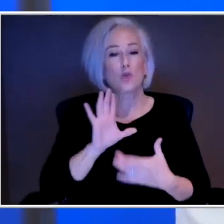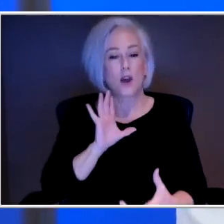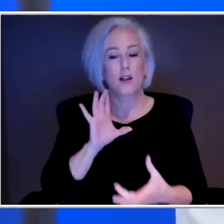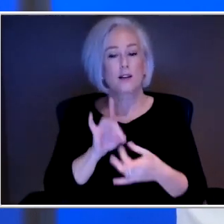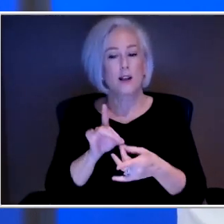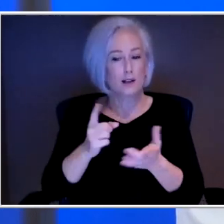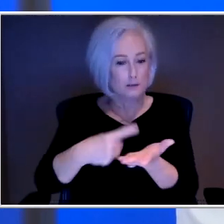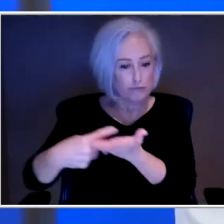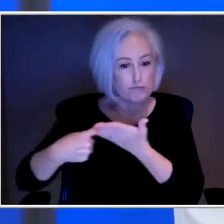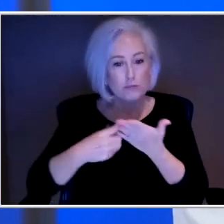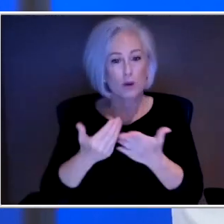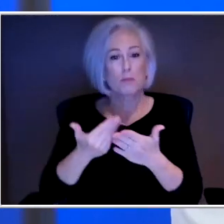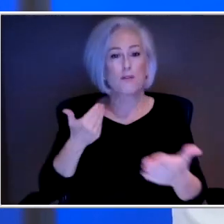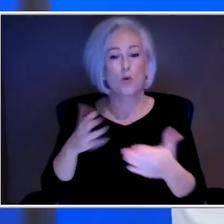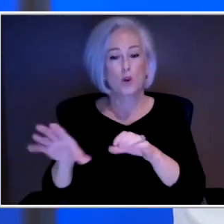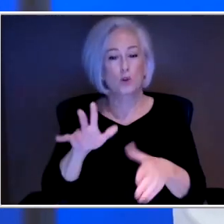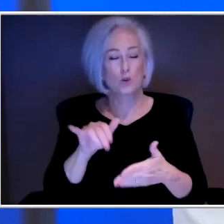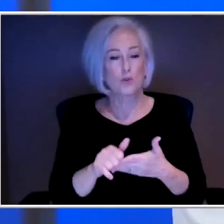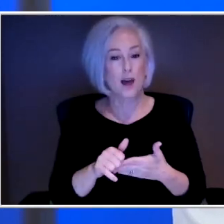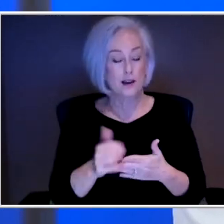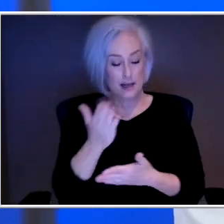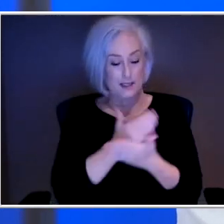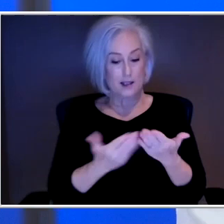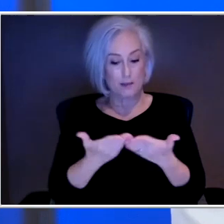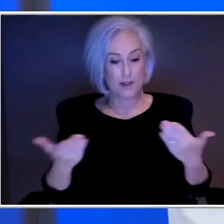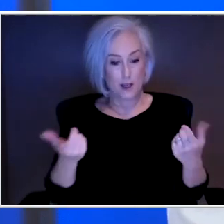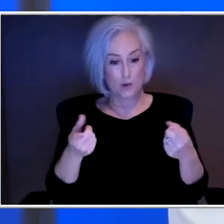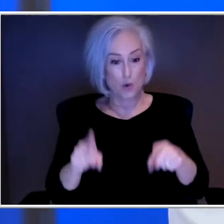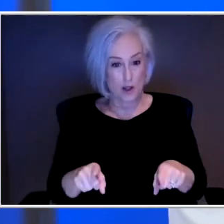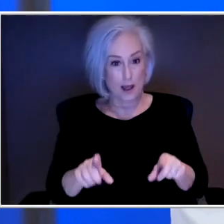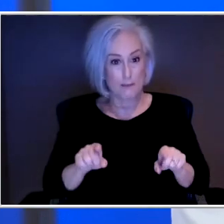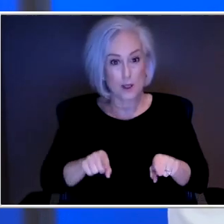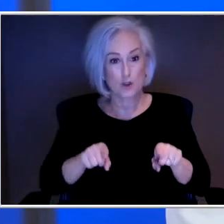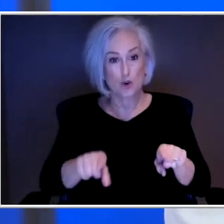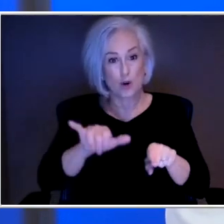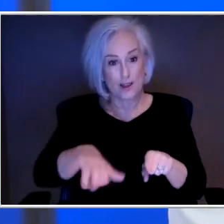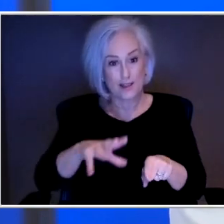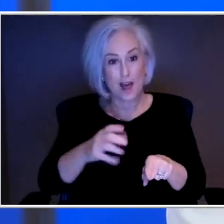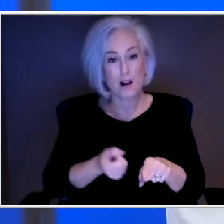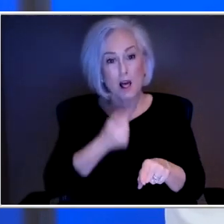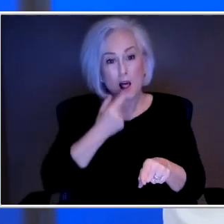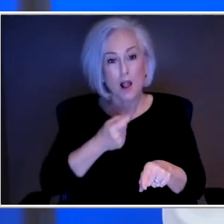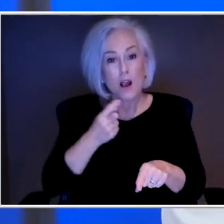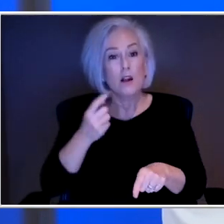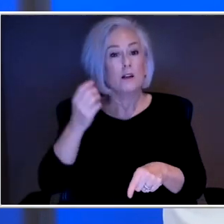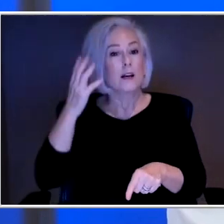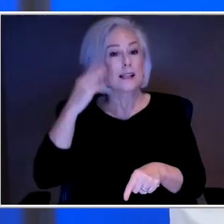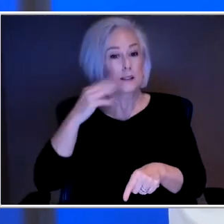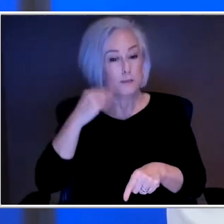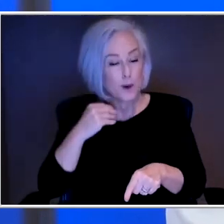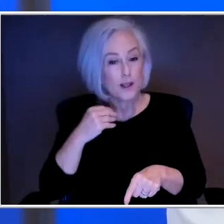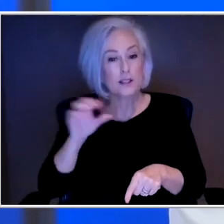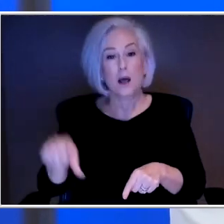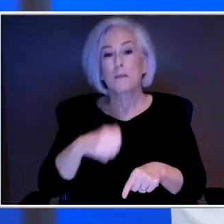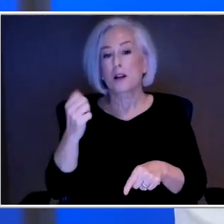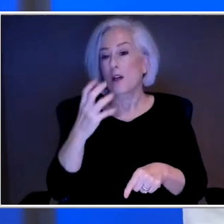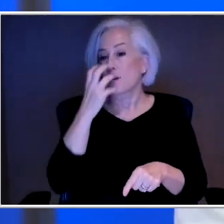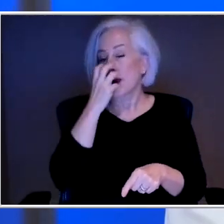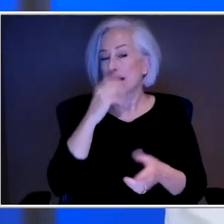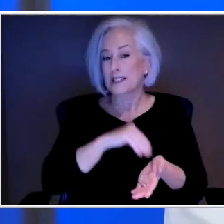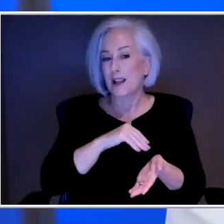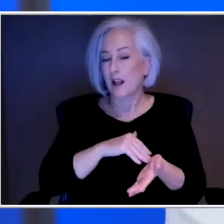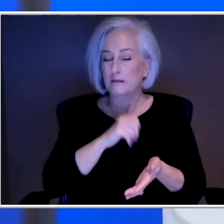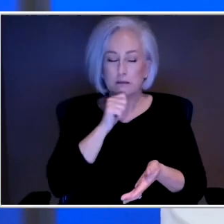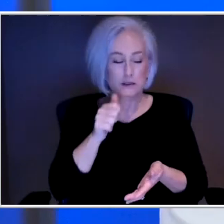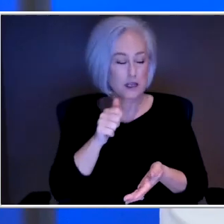because there are going to be things that come up during those ketamine experiences that maybe an ER physician or an anesthesiologist isn't as equipped to handle, and so having an outlet